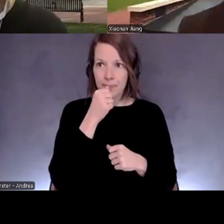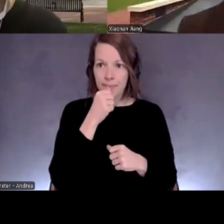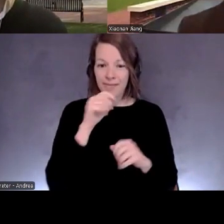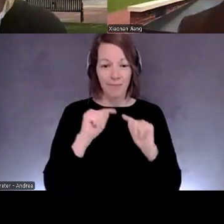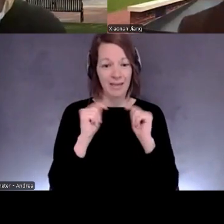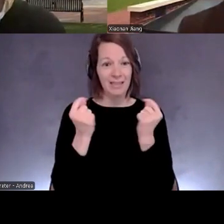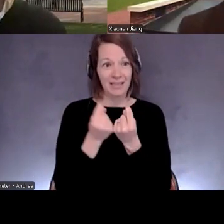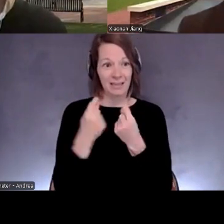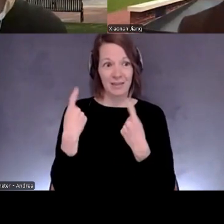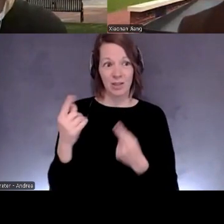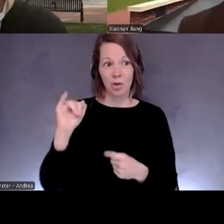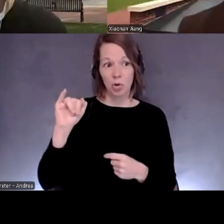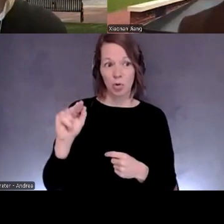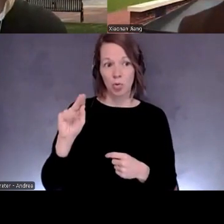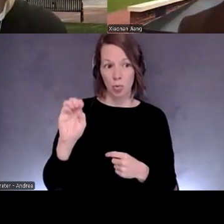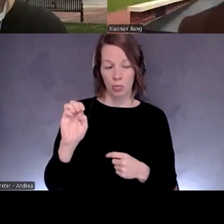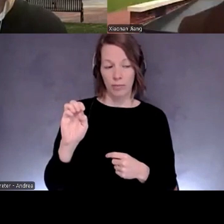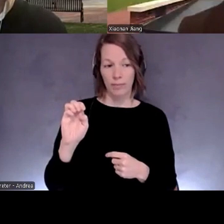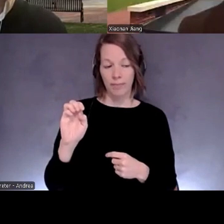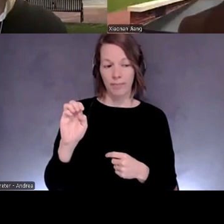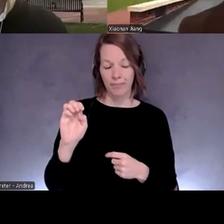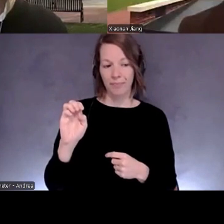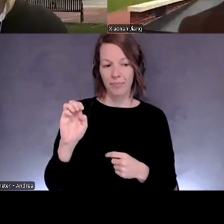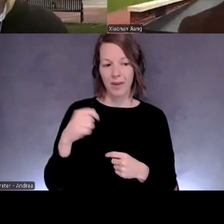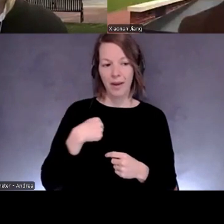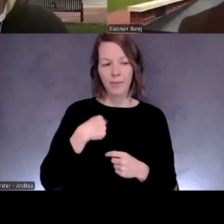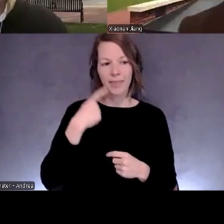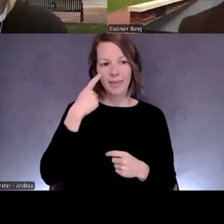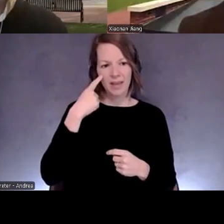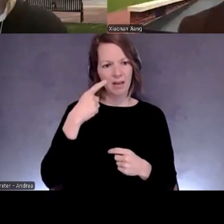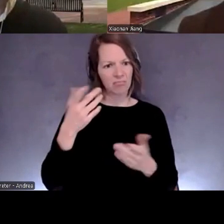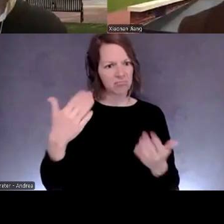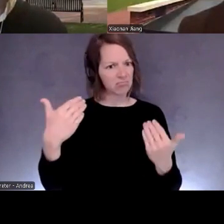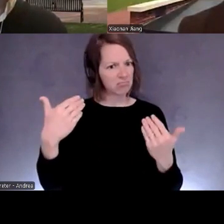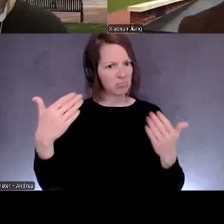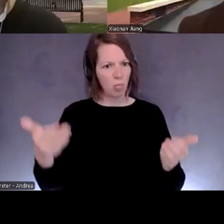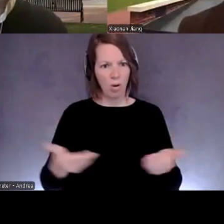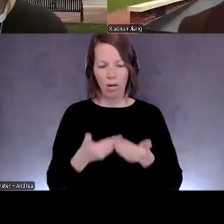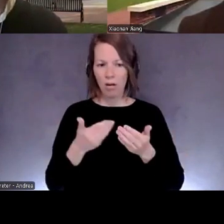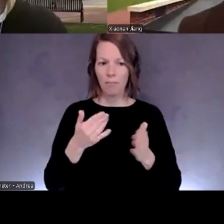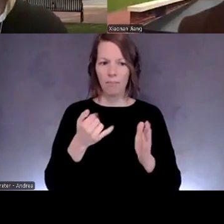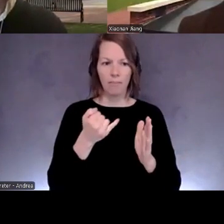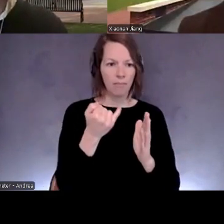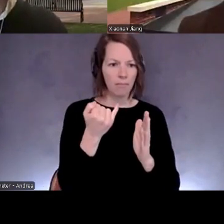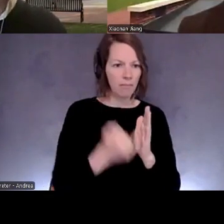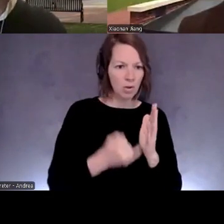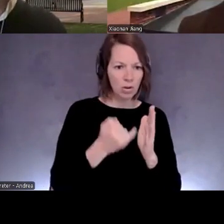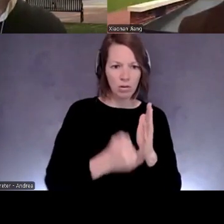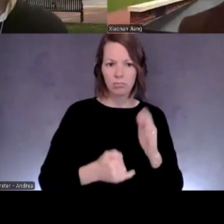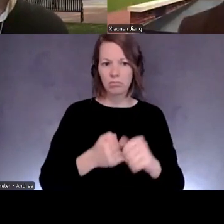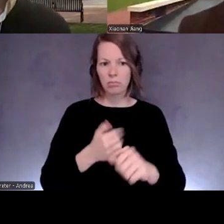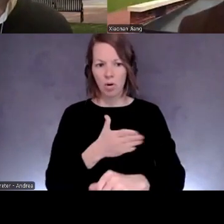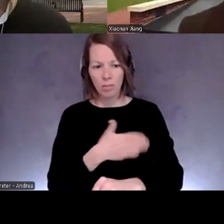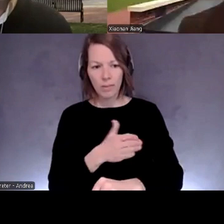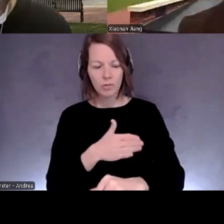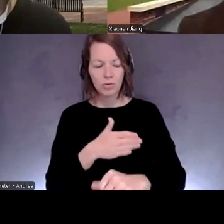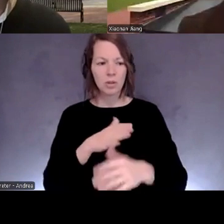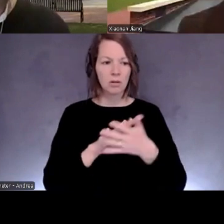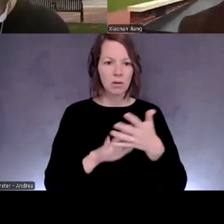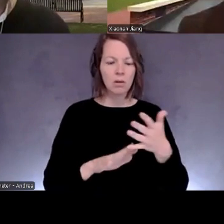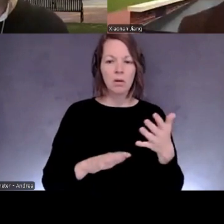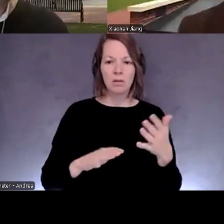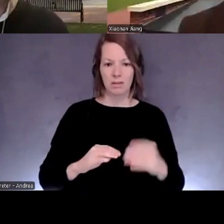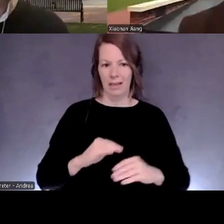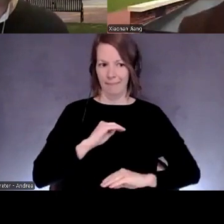since June, basically, and I would certainly think that we would welcome art and music education articles as long as they meet